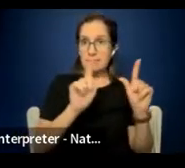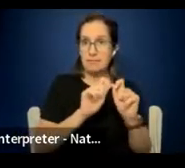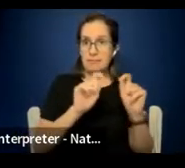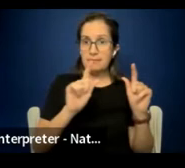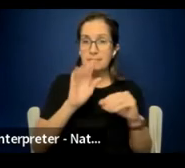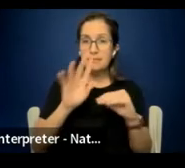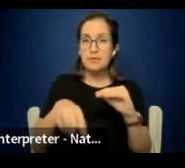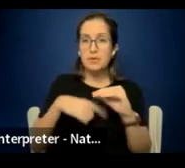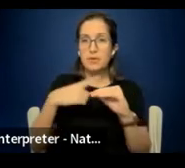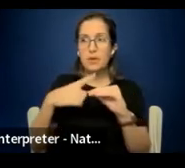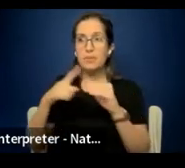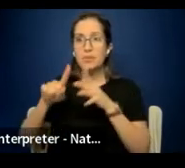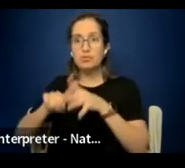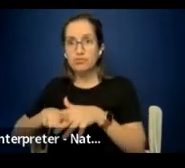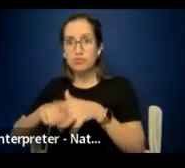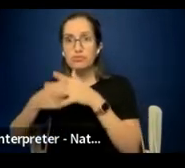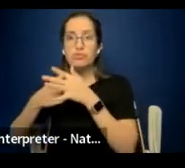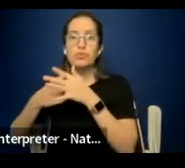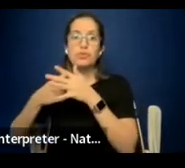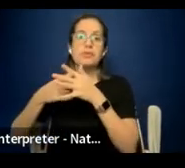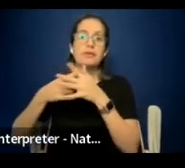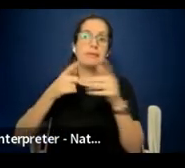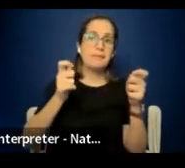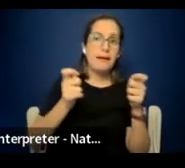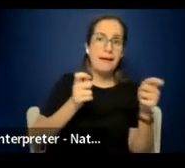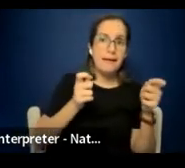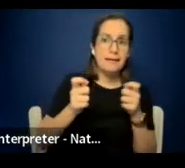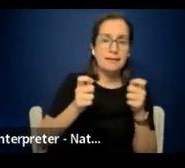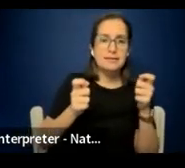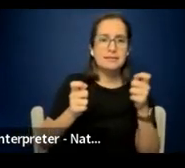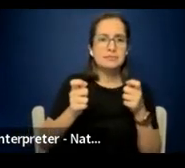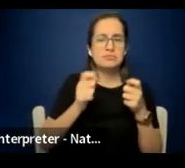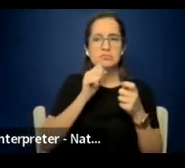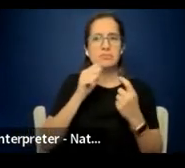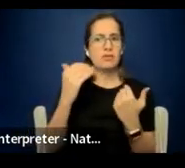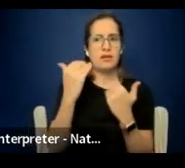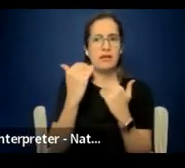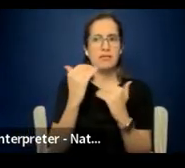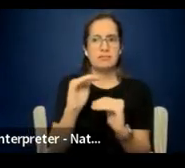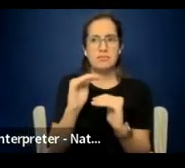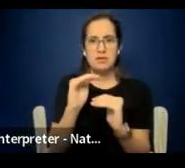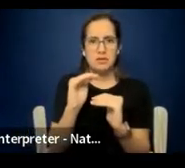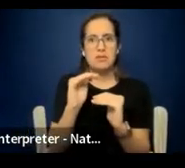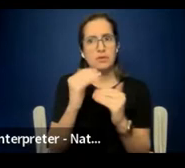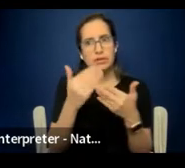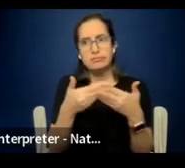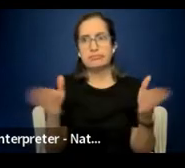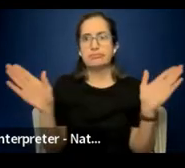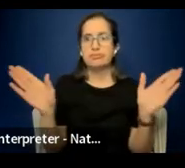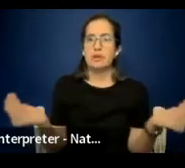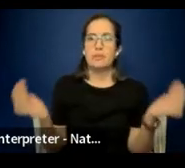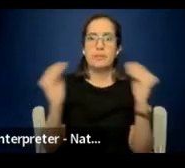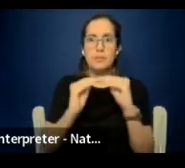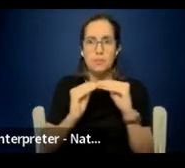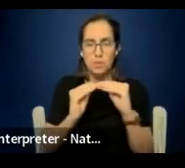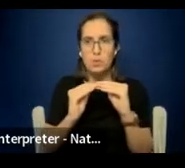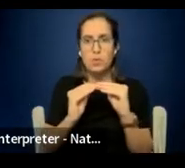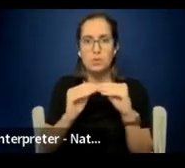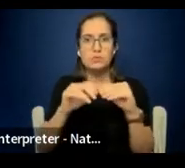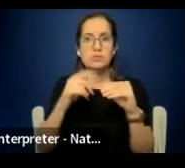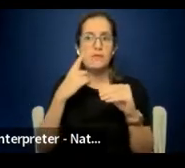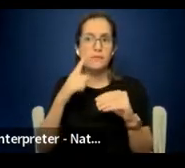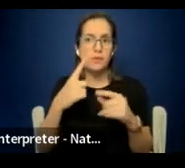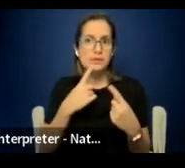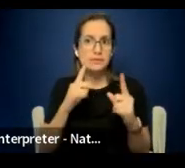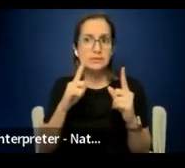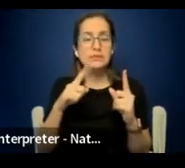not, you know, it's not comprehensive. There's tons of best practices. There's tons of things that you can do these things well. So these are